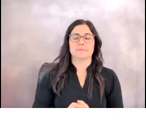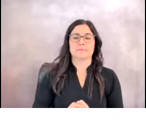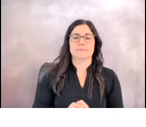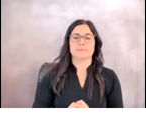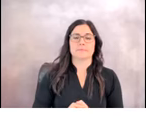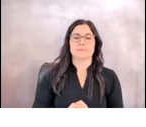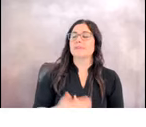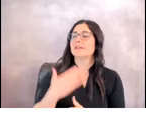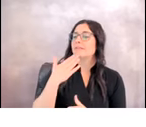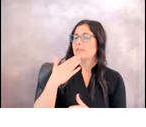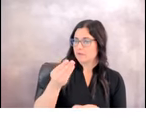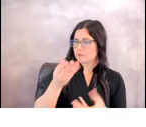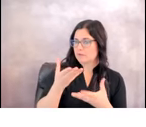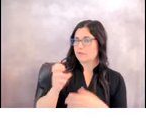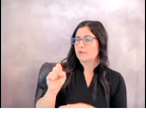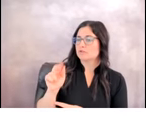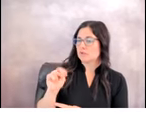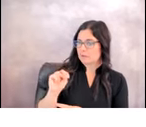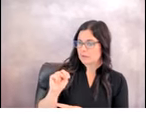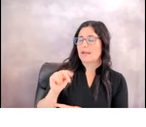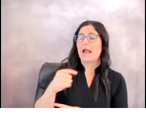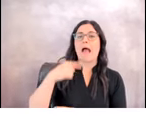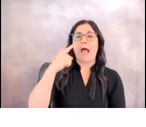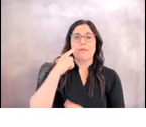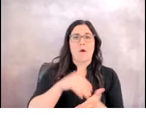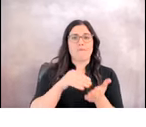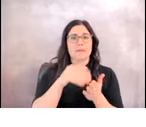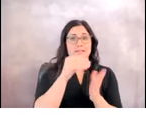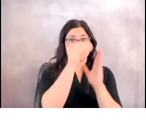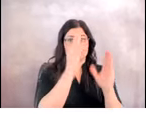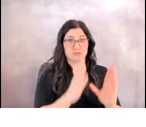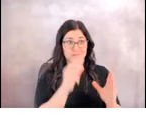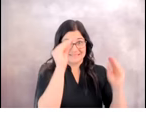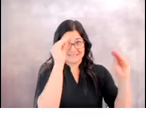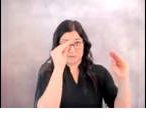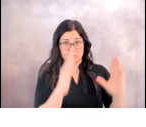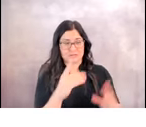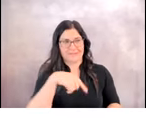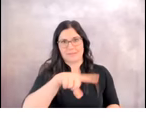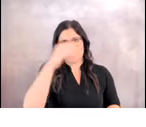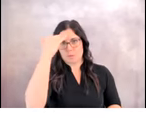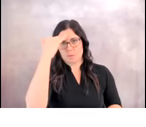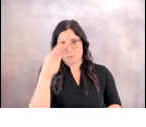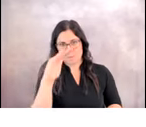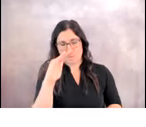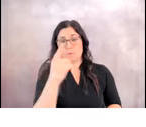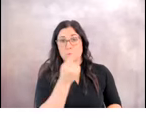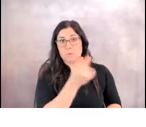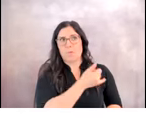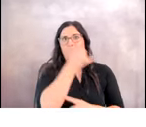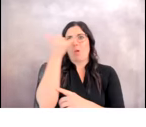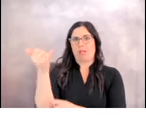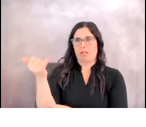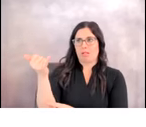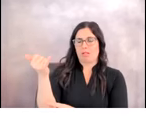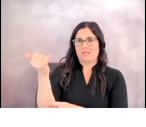Well, thank you for saying that, Sean, because I think that a lot of instructors don't know that they can call psych